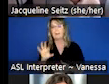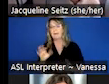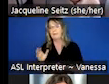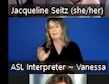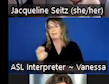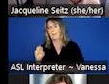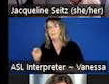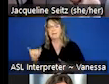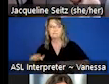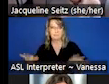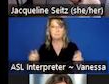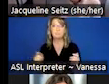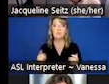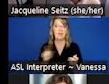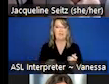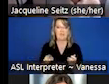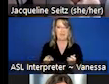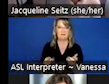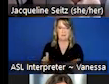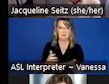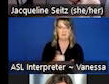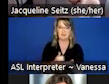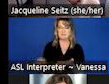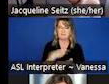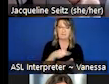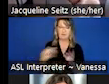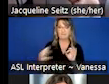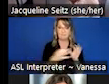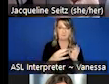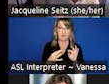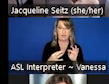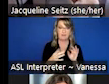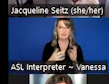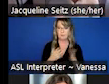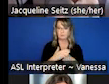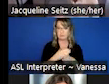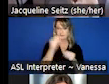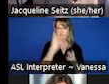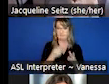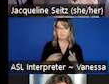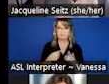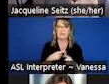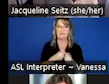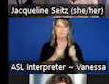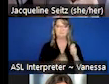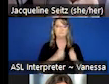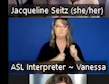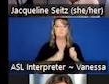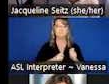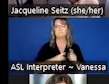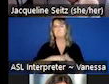community feedback about data sharing and taking steps to address it? So that's really just a dialogue, right? You need to